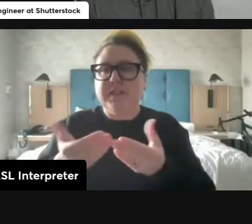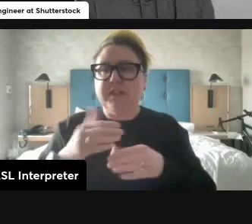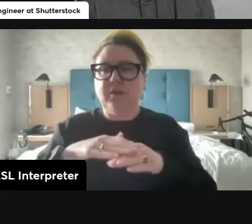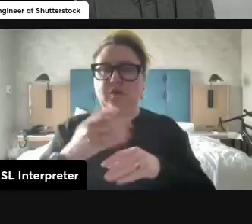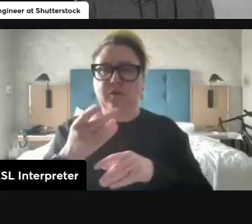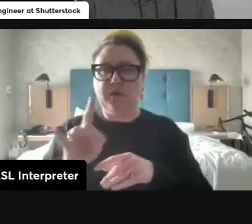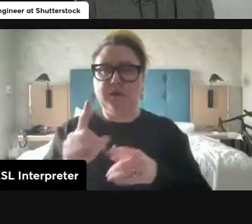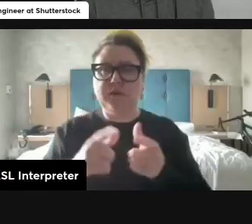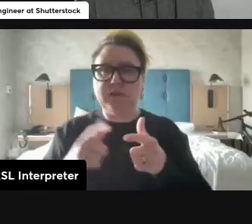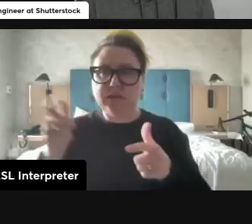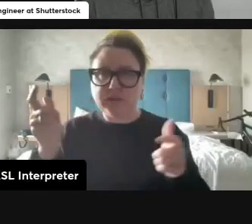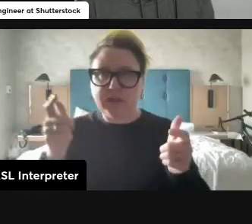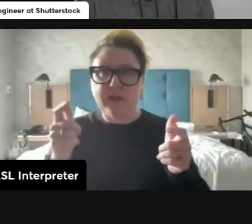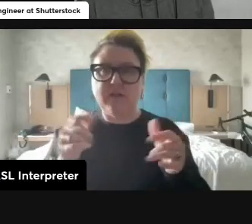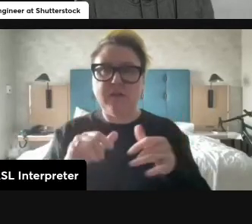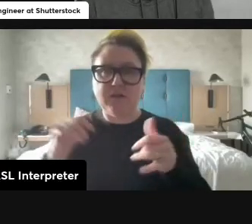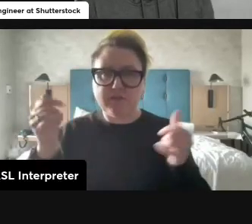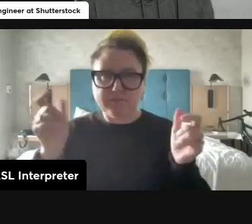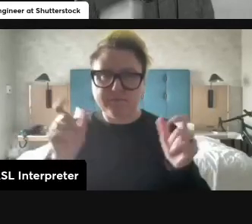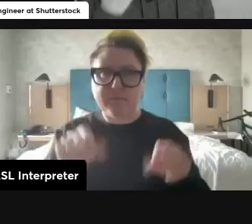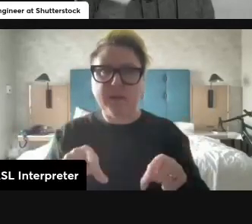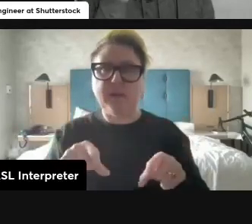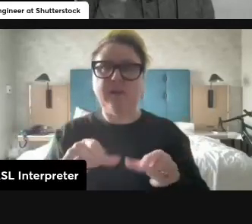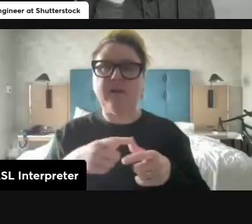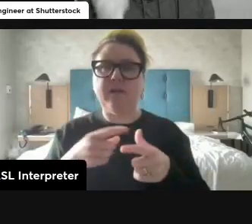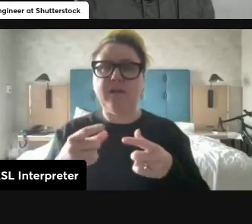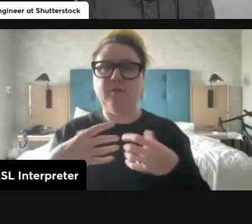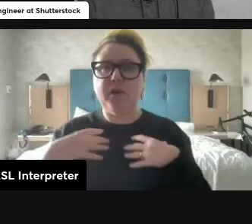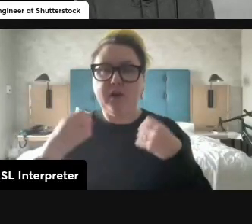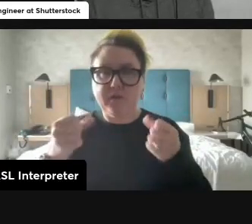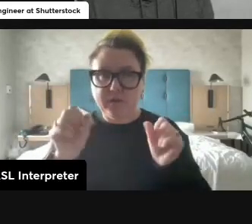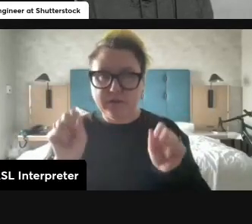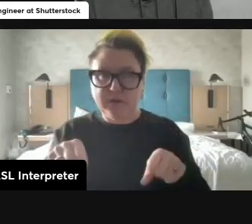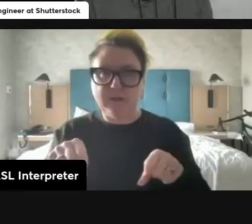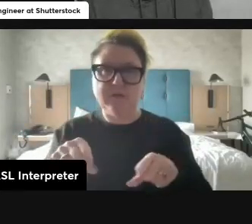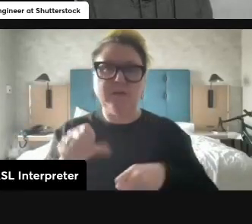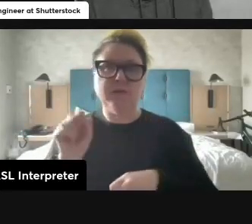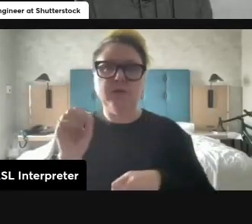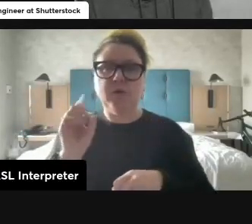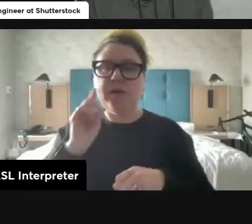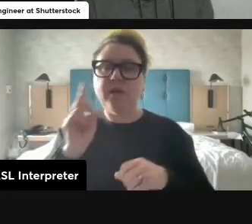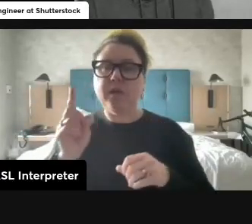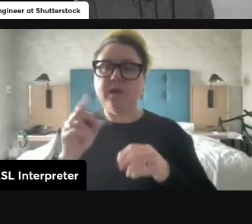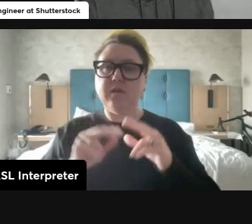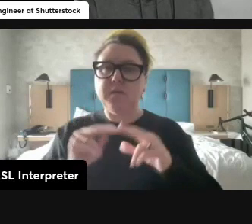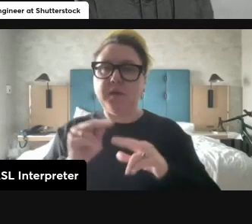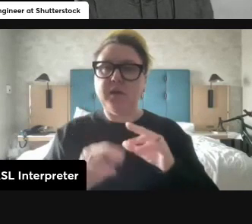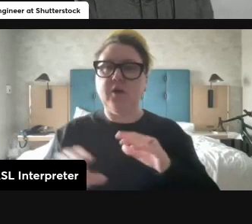has a recoverability. And I think that's kind of building on top of